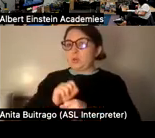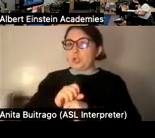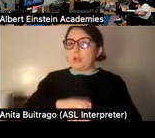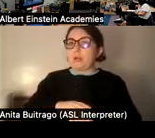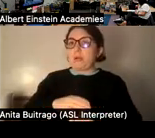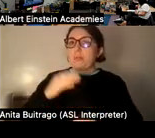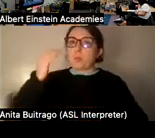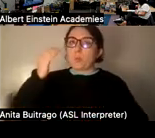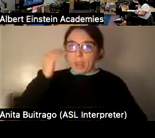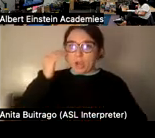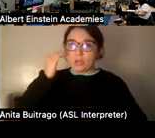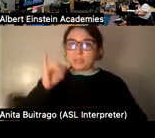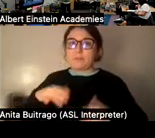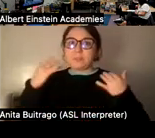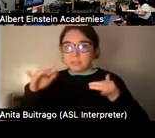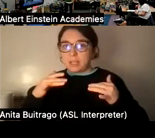letter connection.